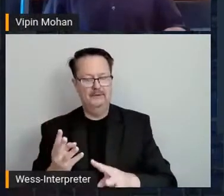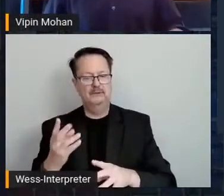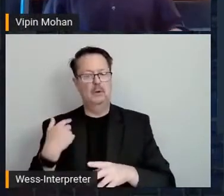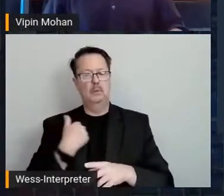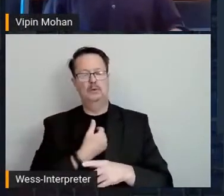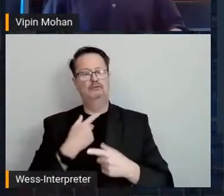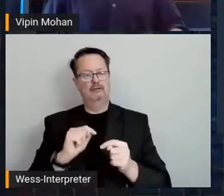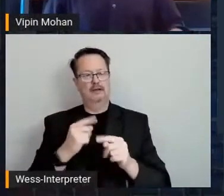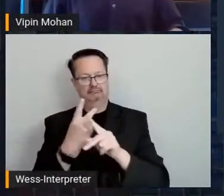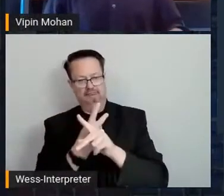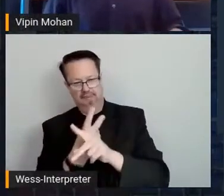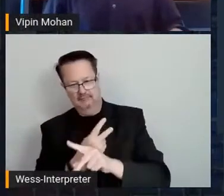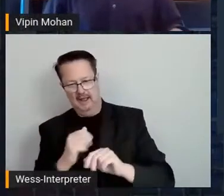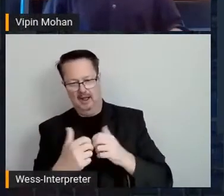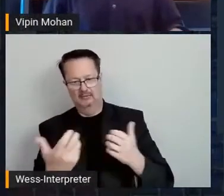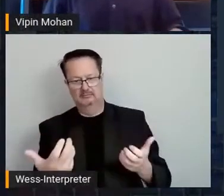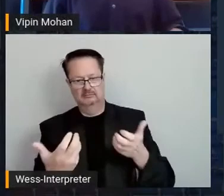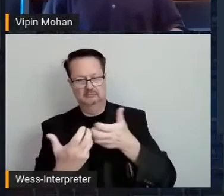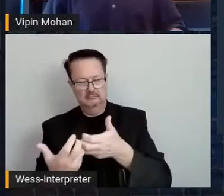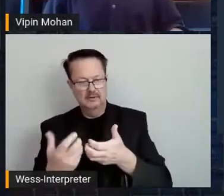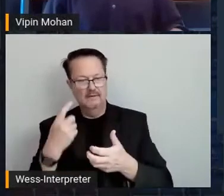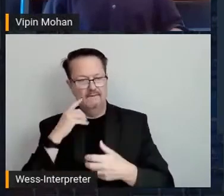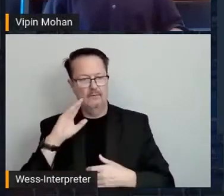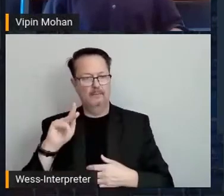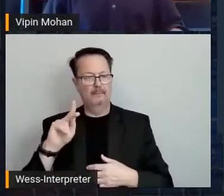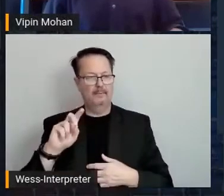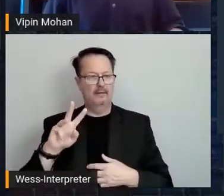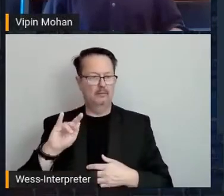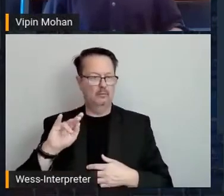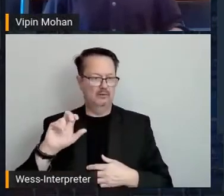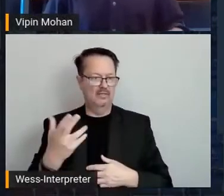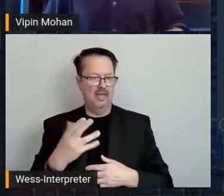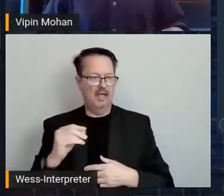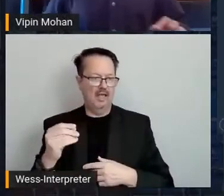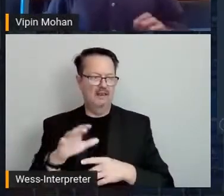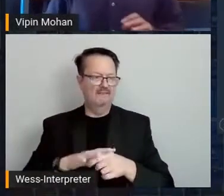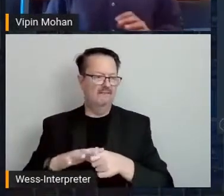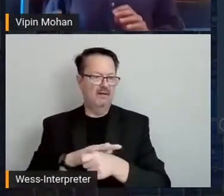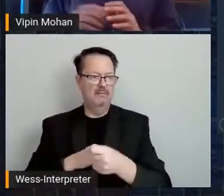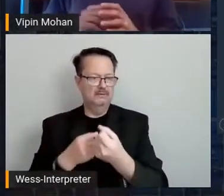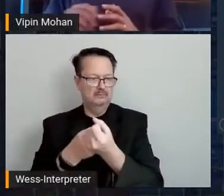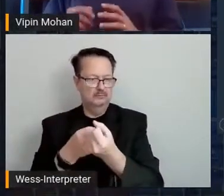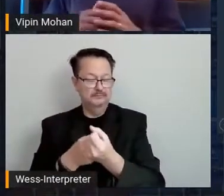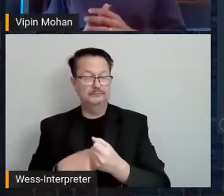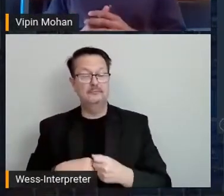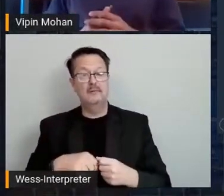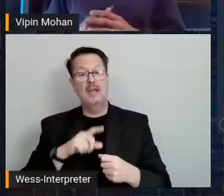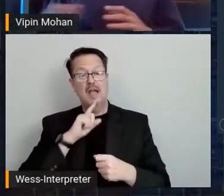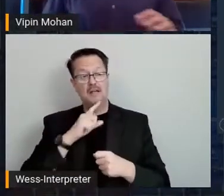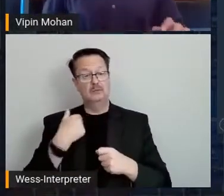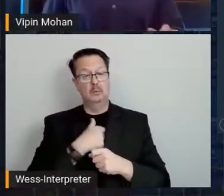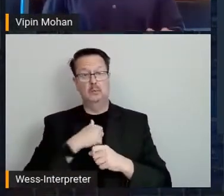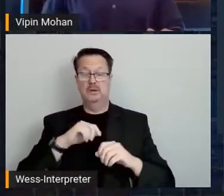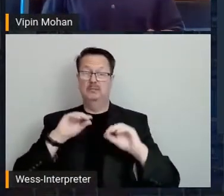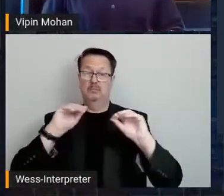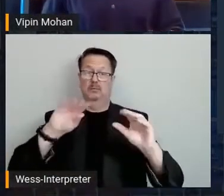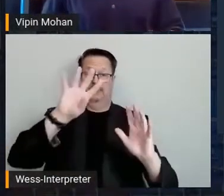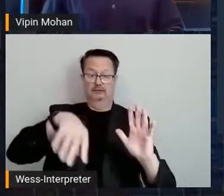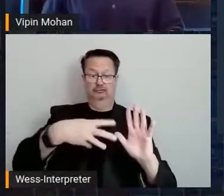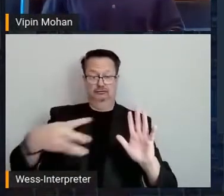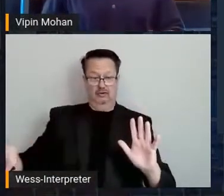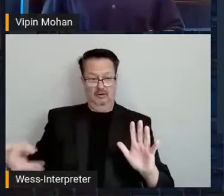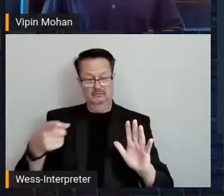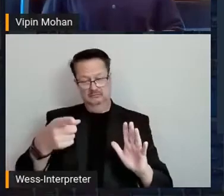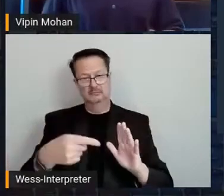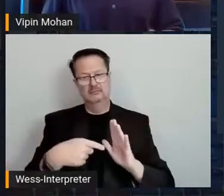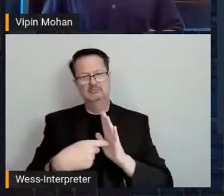in addition to the virtualized environments that we support. So we actually put together this chart to